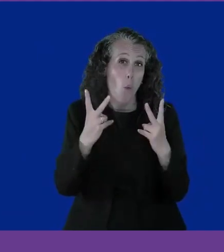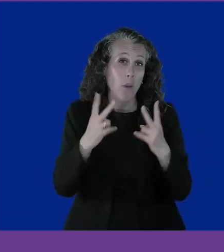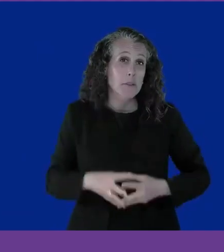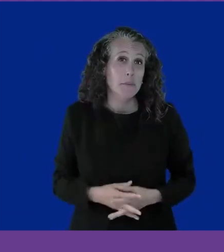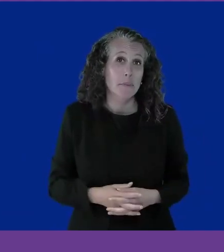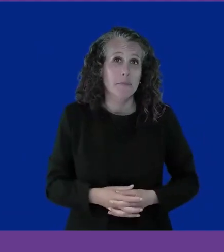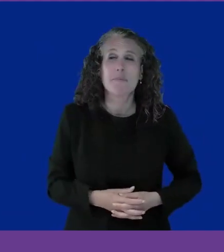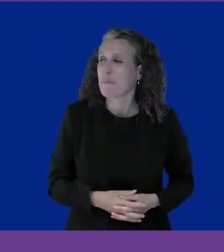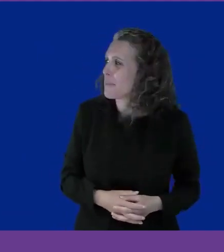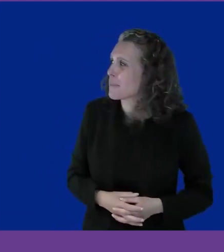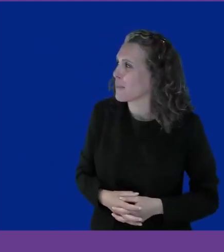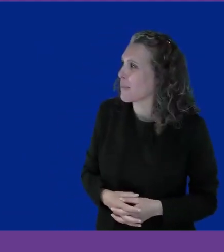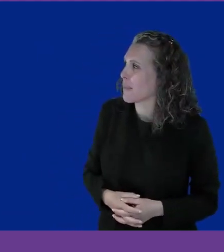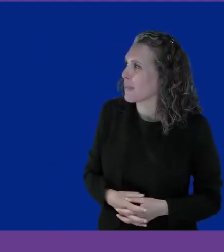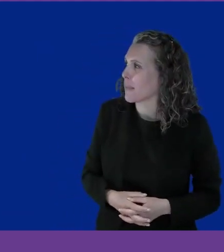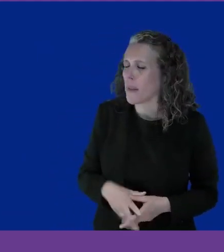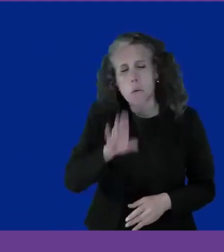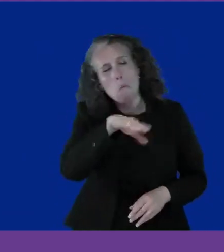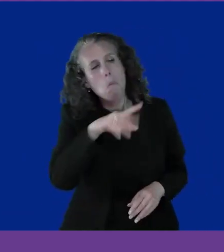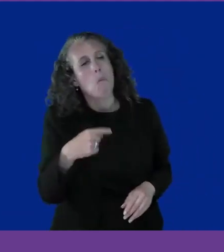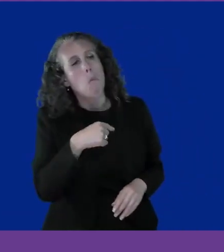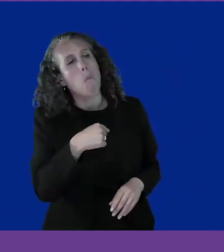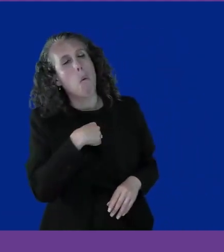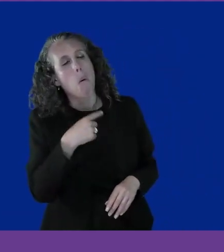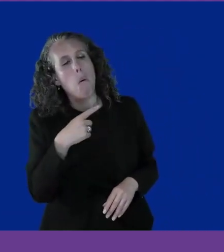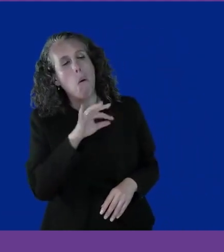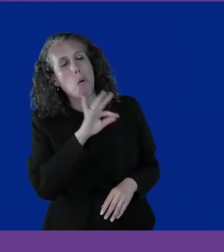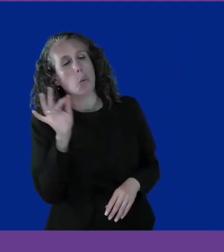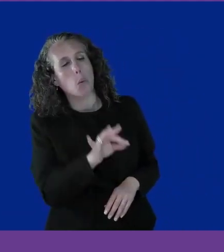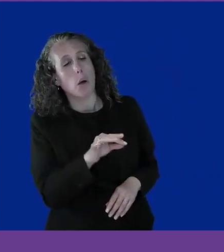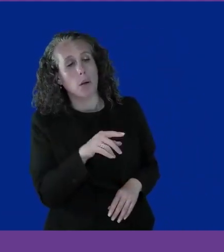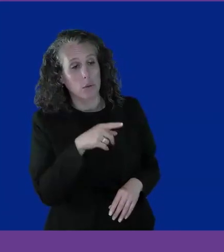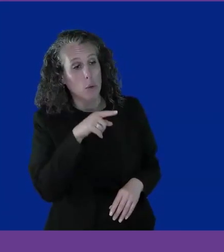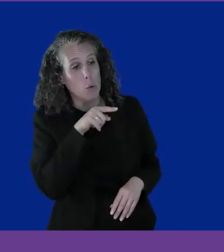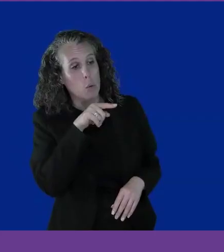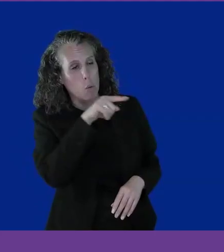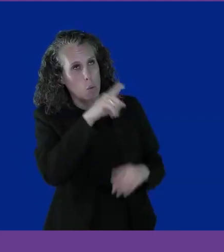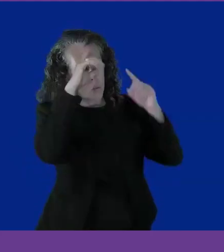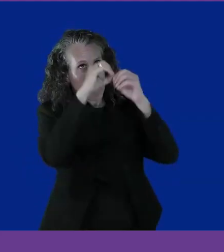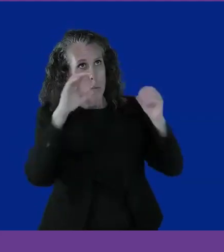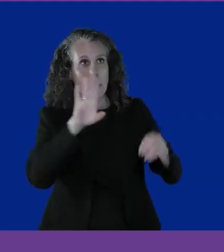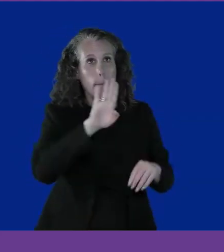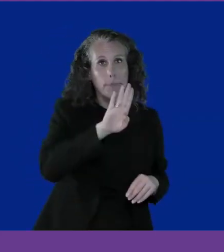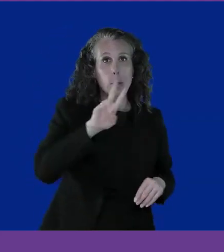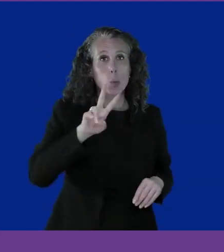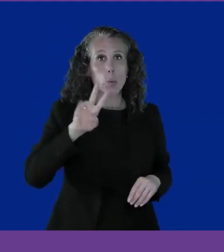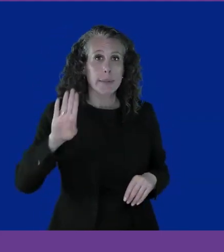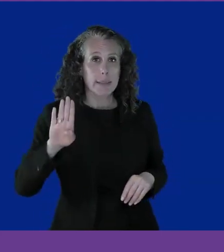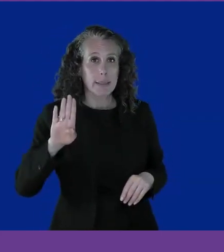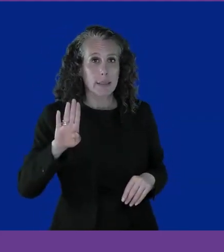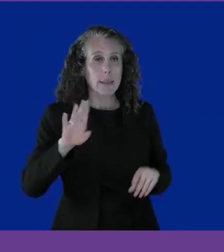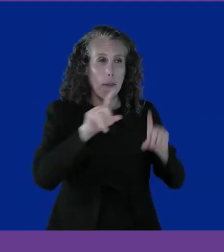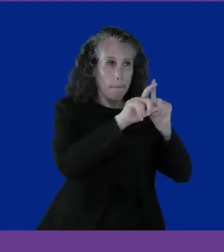One more small of interest. You talk business to business. When you're contacting